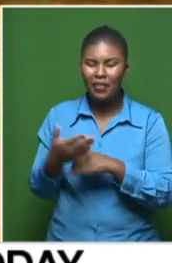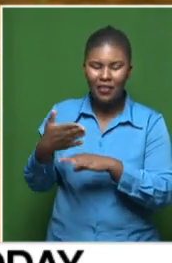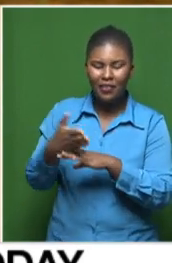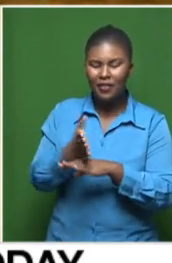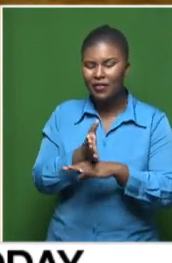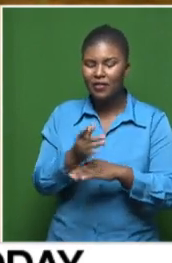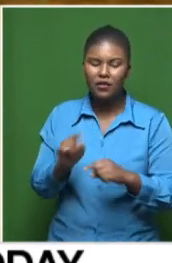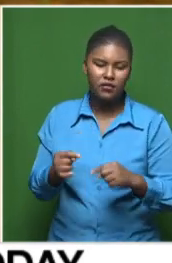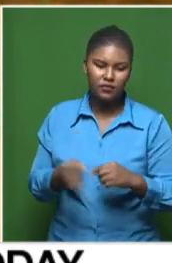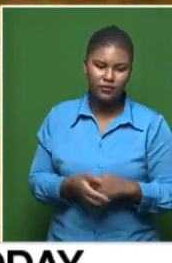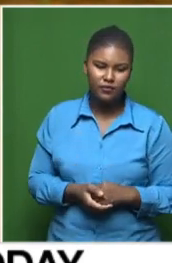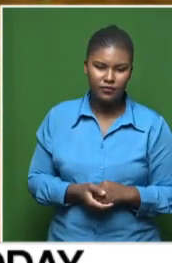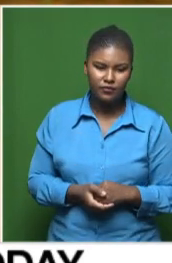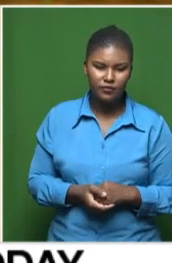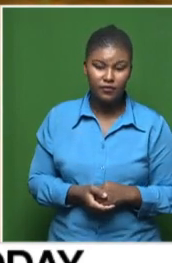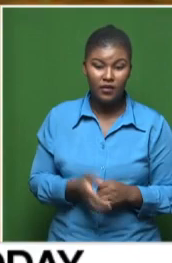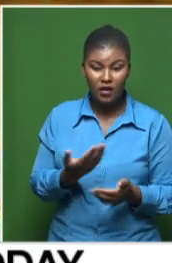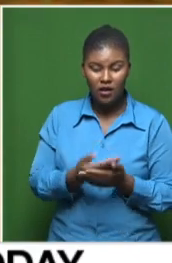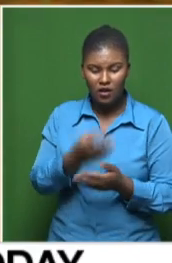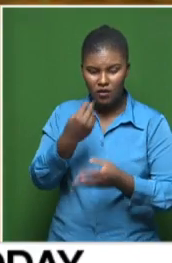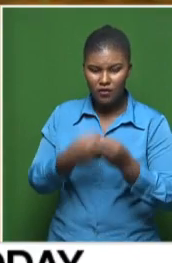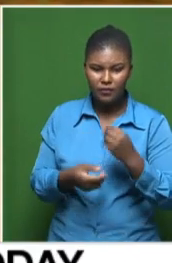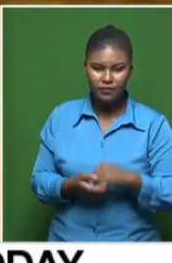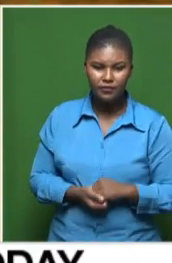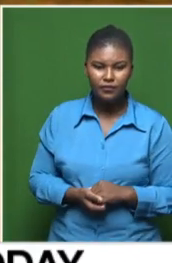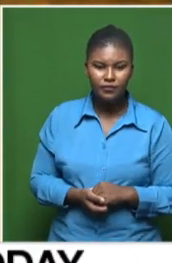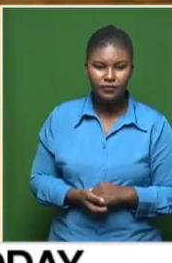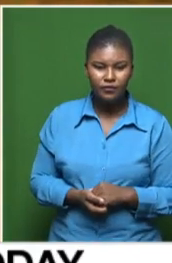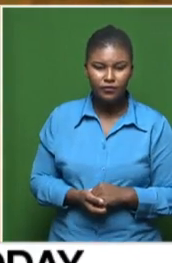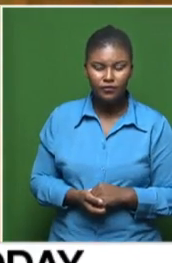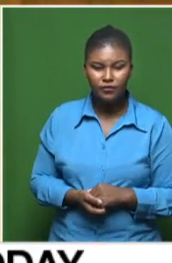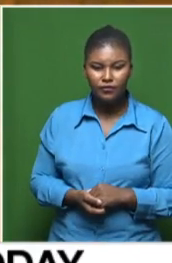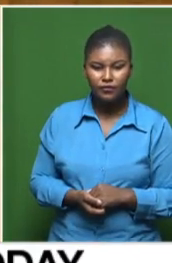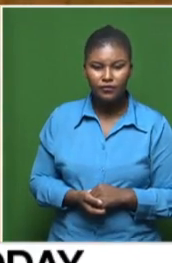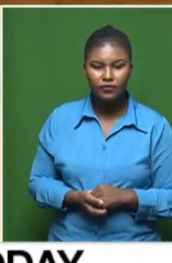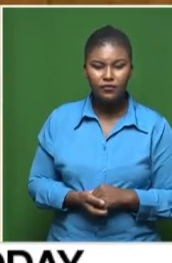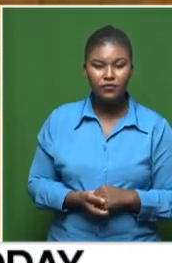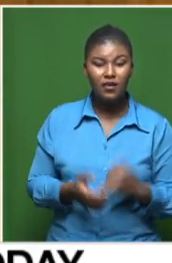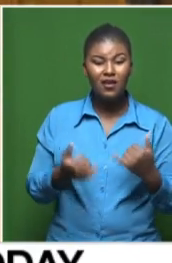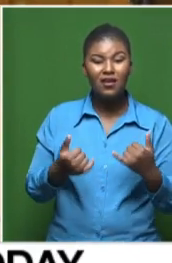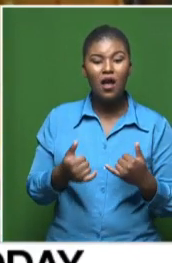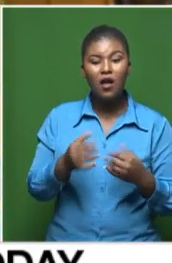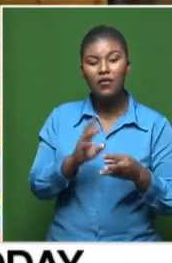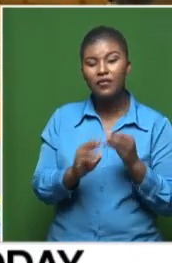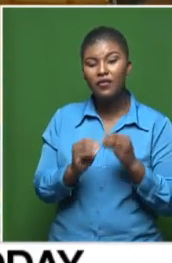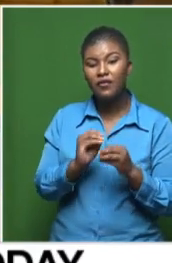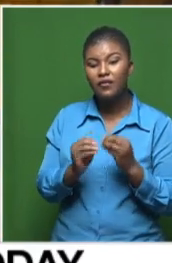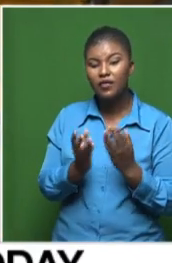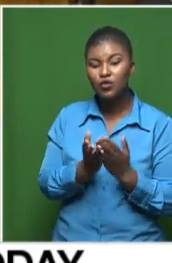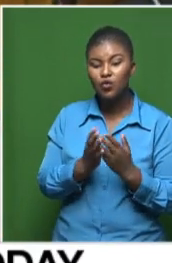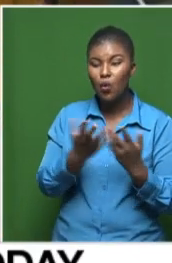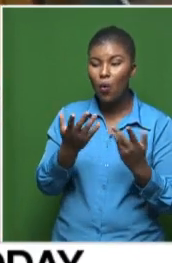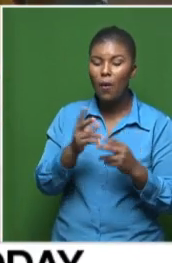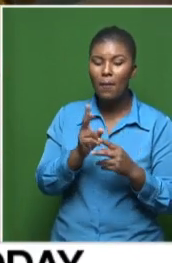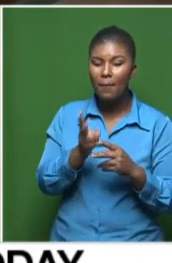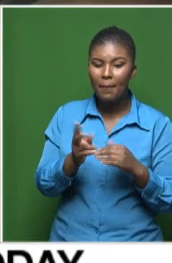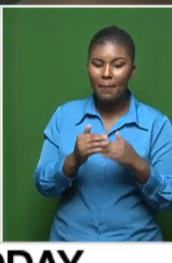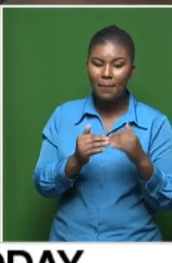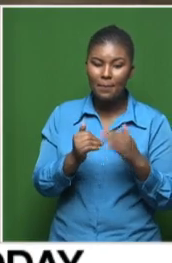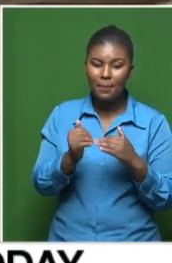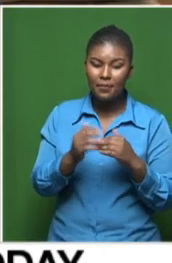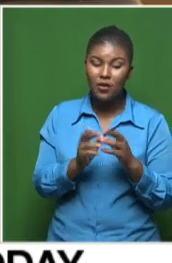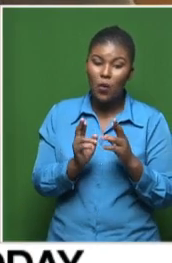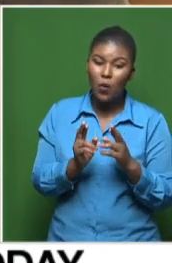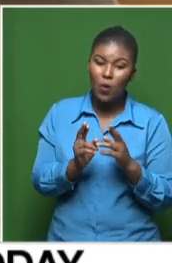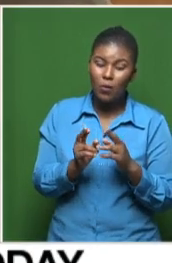that they can learn here. Now, in terms of renovating the school or even rebuilding it, I understand you're on the list. Are you hopeful that that